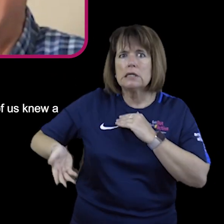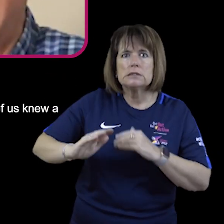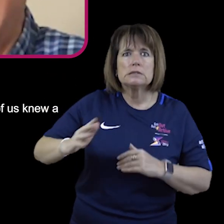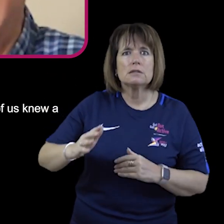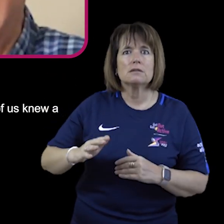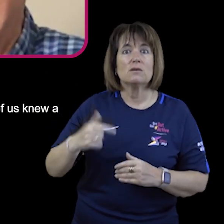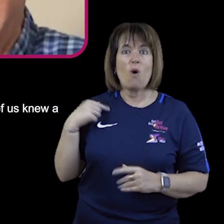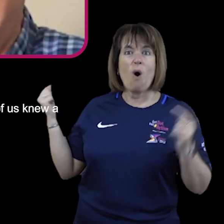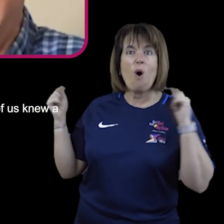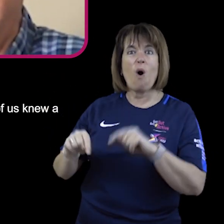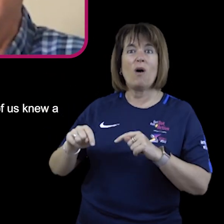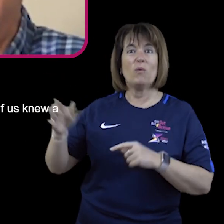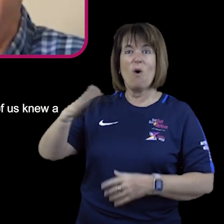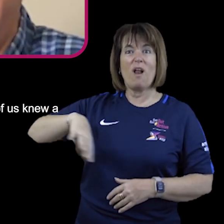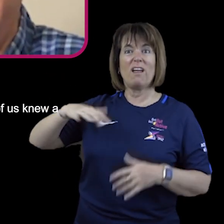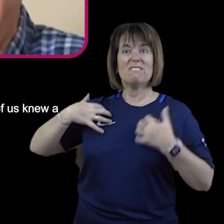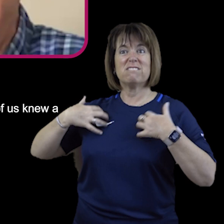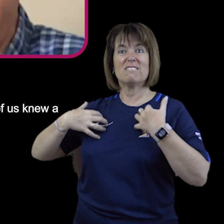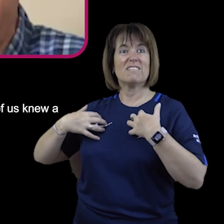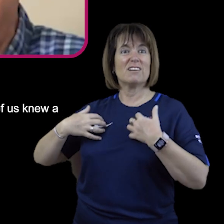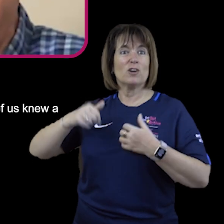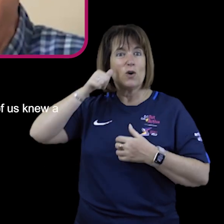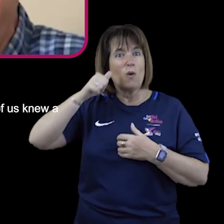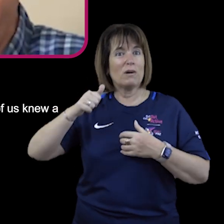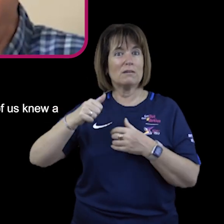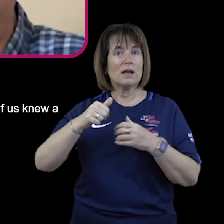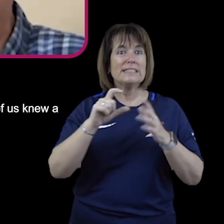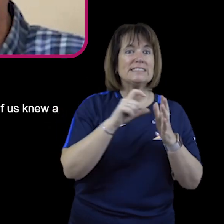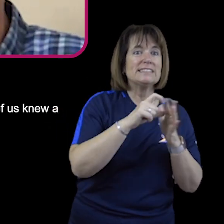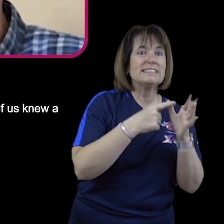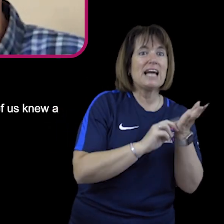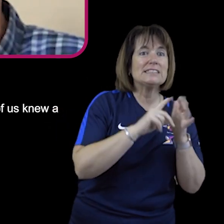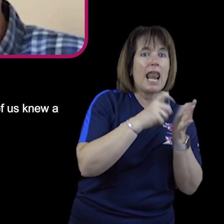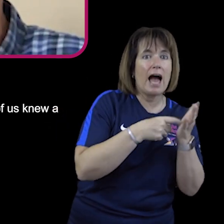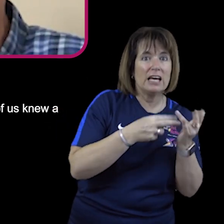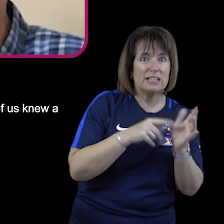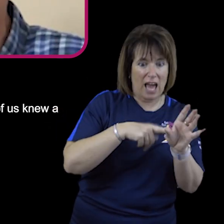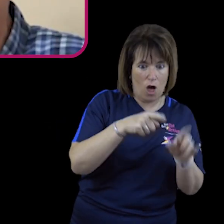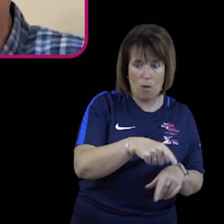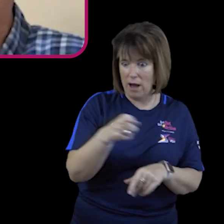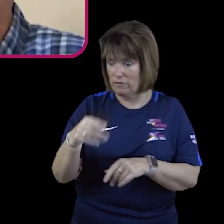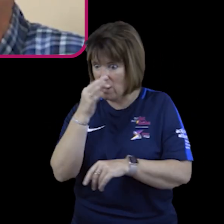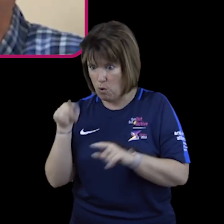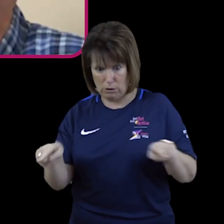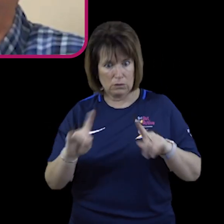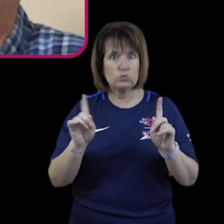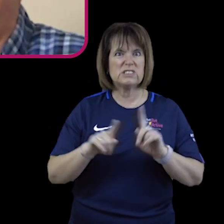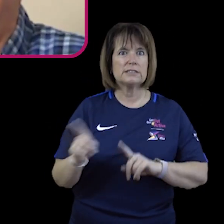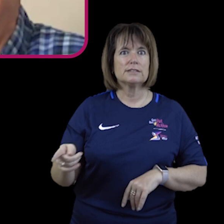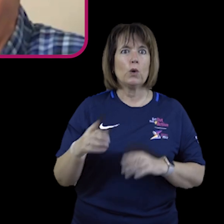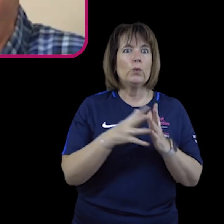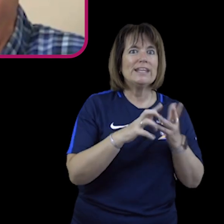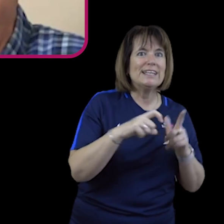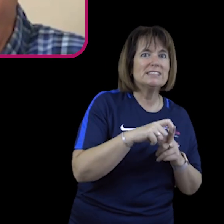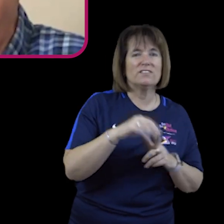and we were all keen, but none of us knew a dandelion from a rose. A weed from